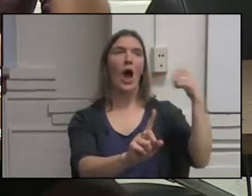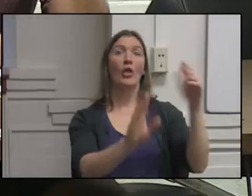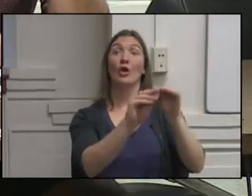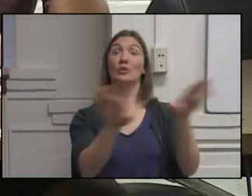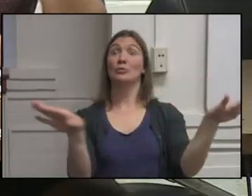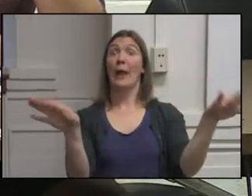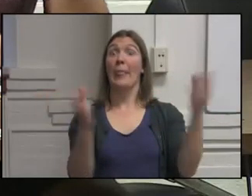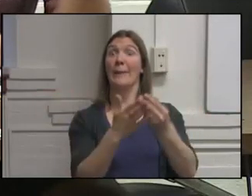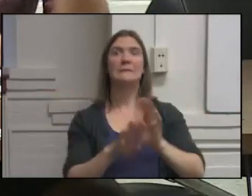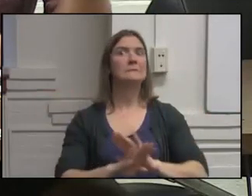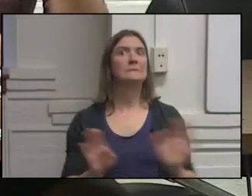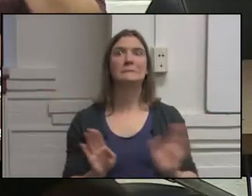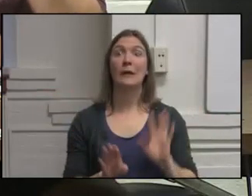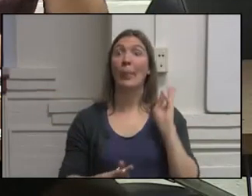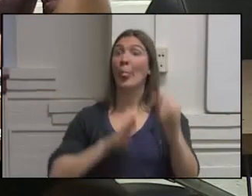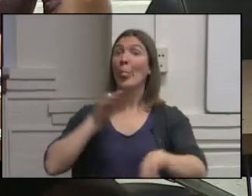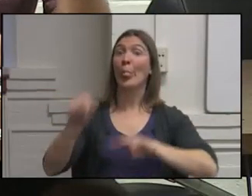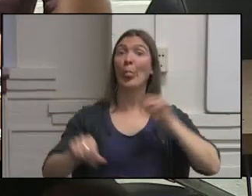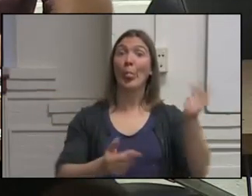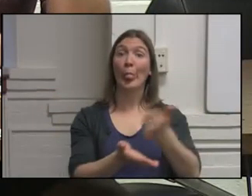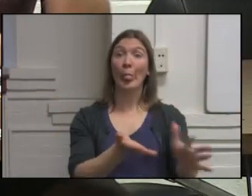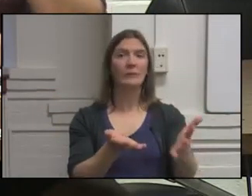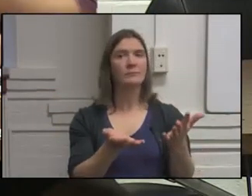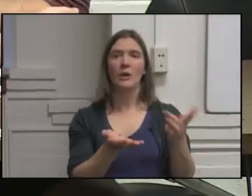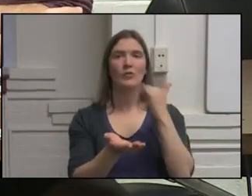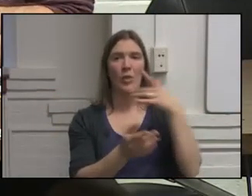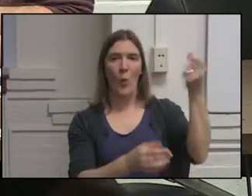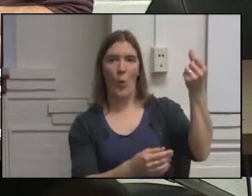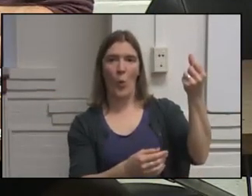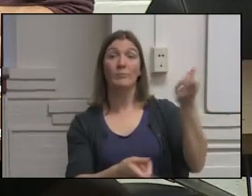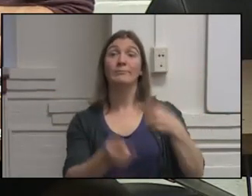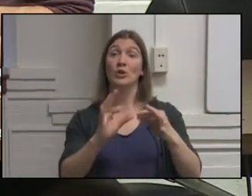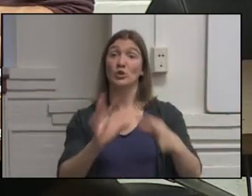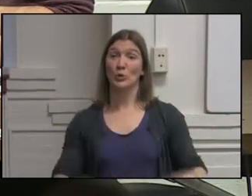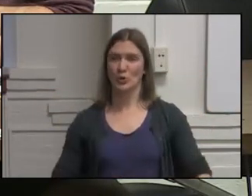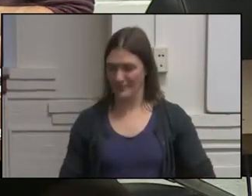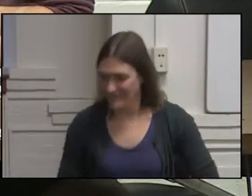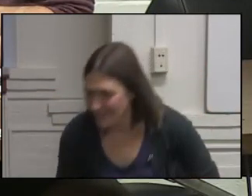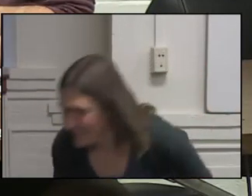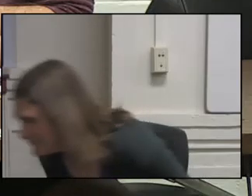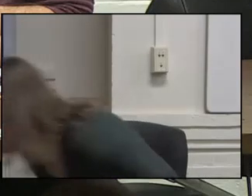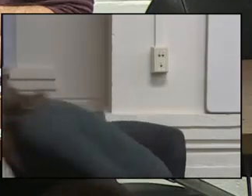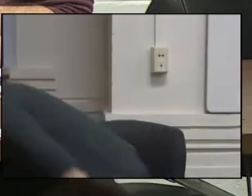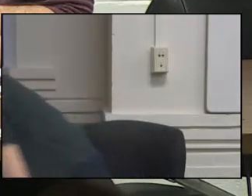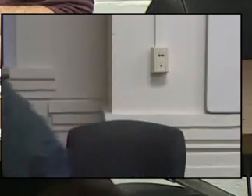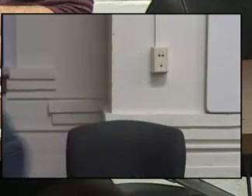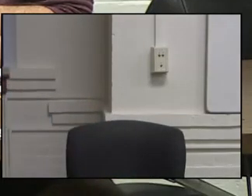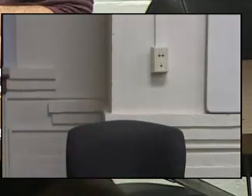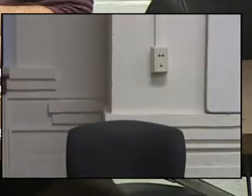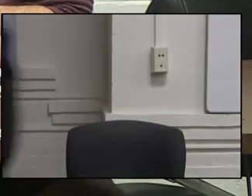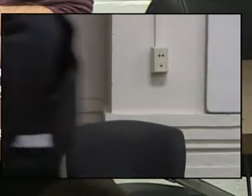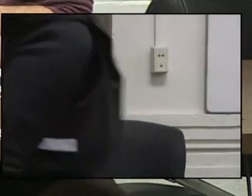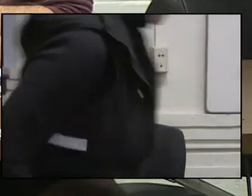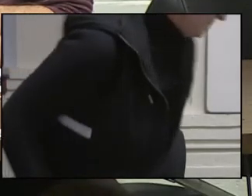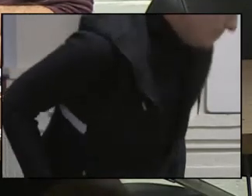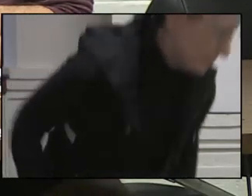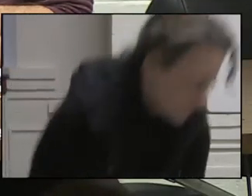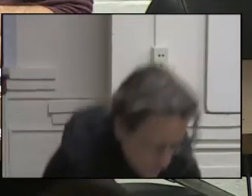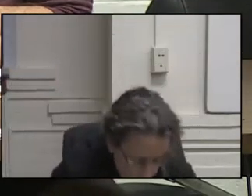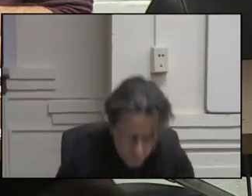not spend the money in other places until that's dealt with. So the single point of focus being the salary. Sustainability, yeah,